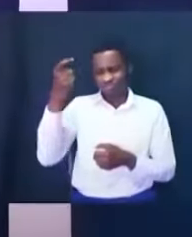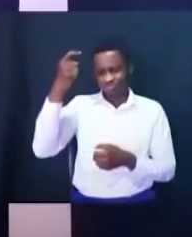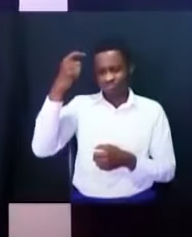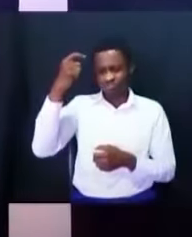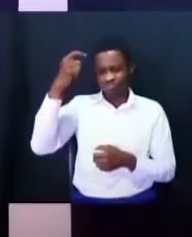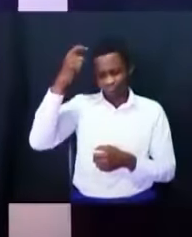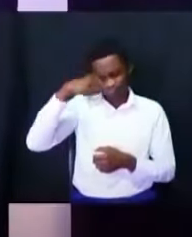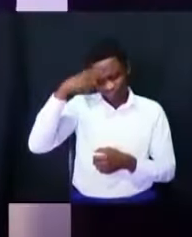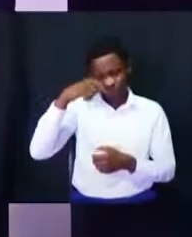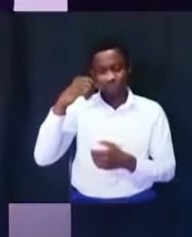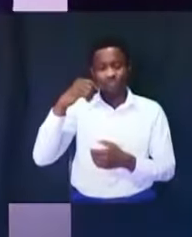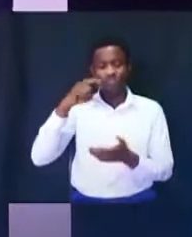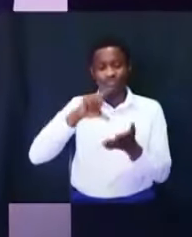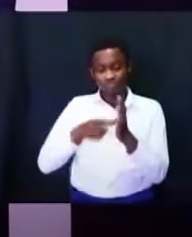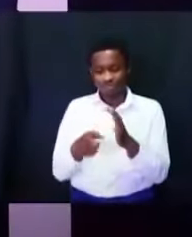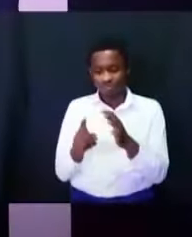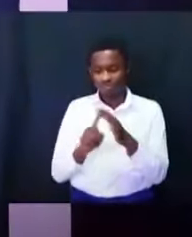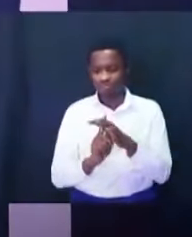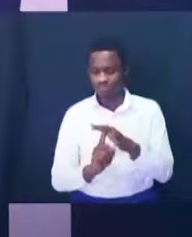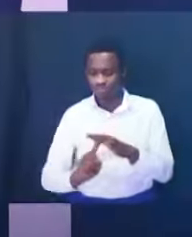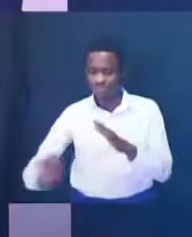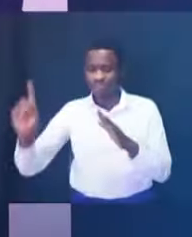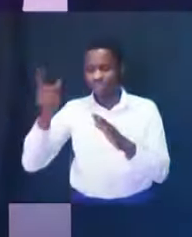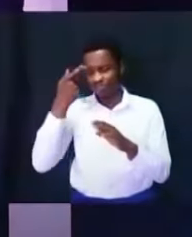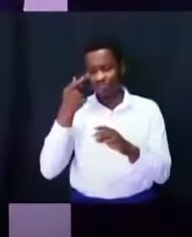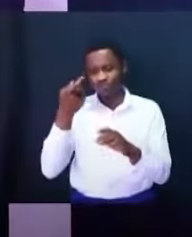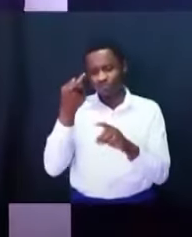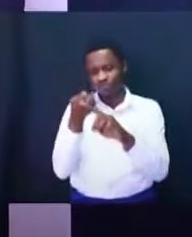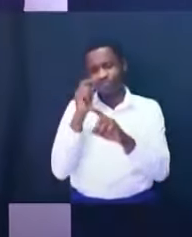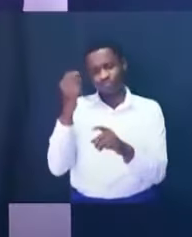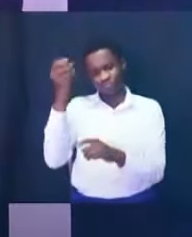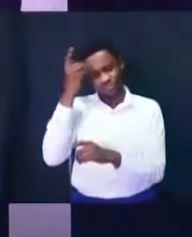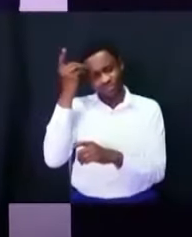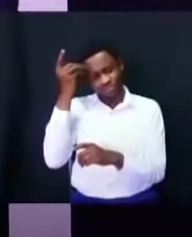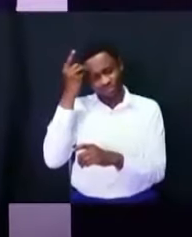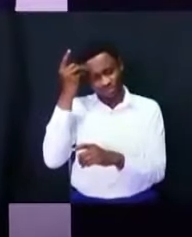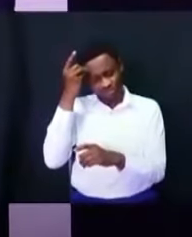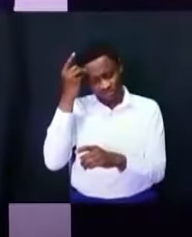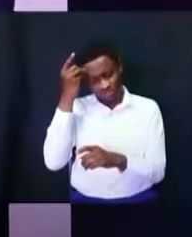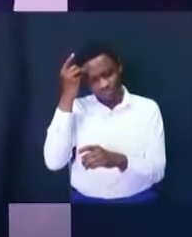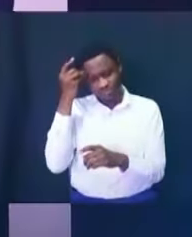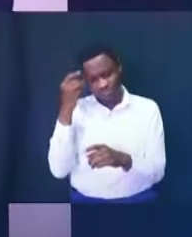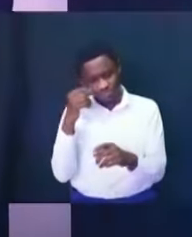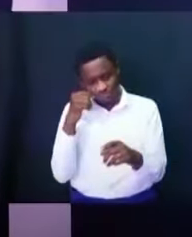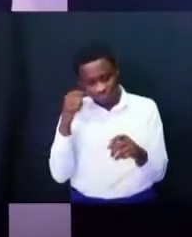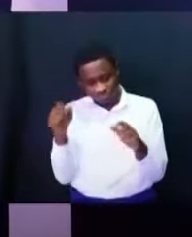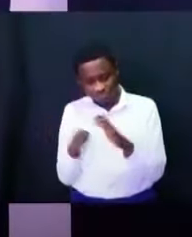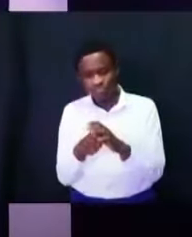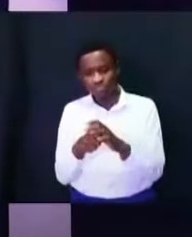escape from the trap of the devil who has taken them